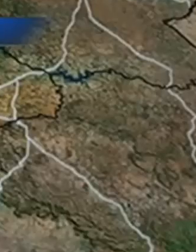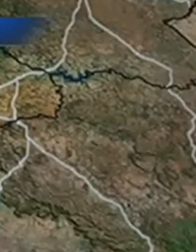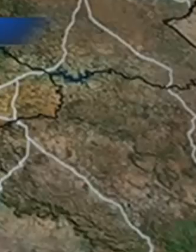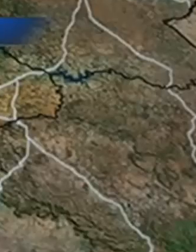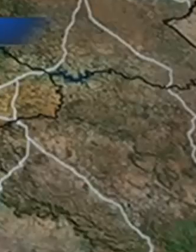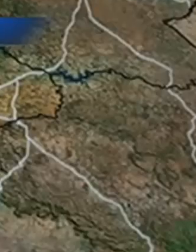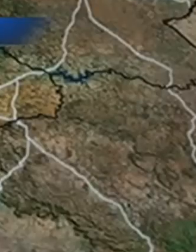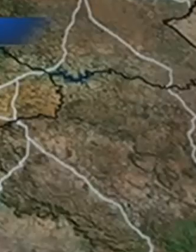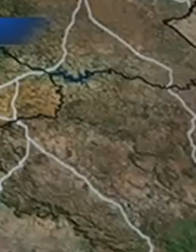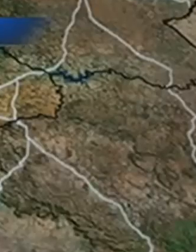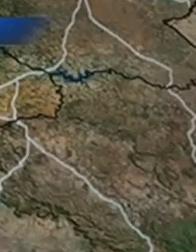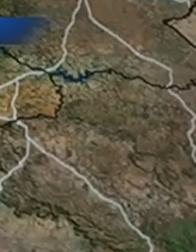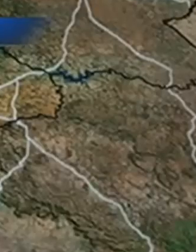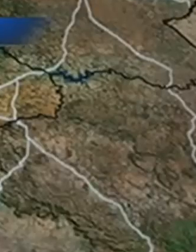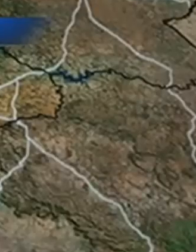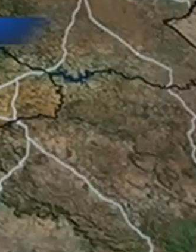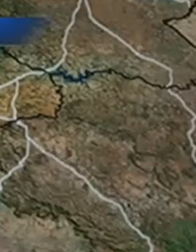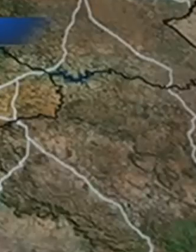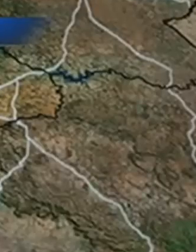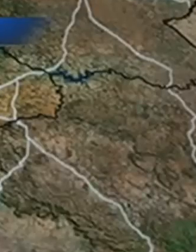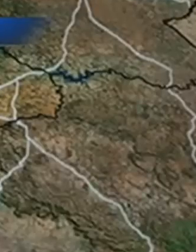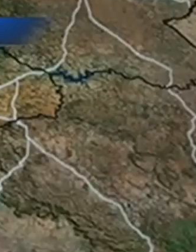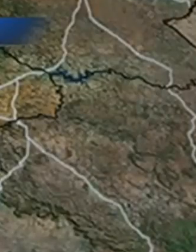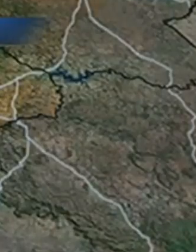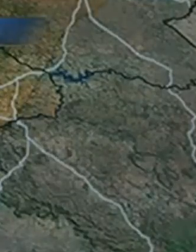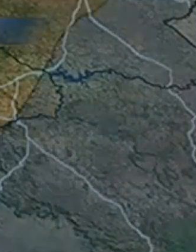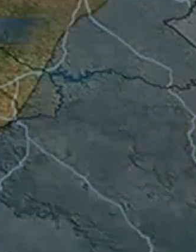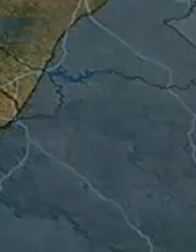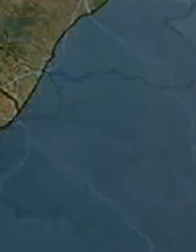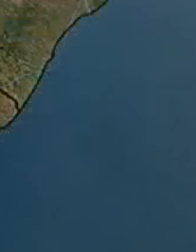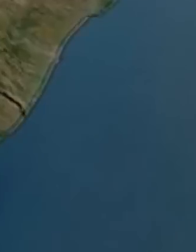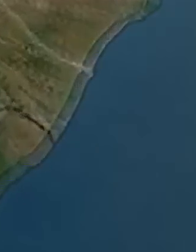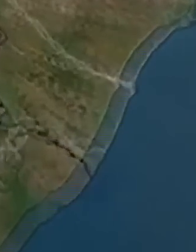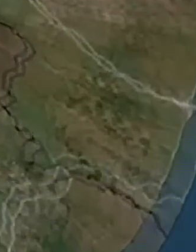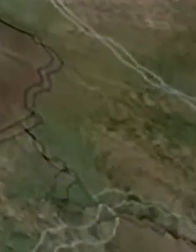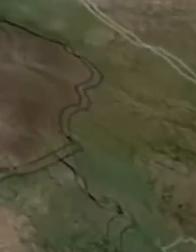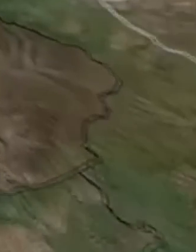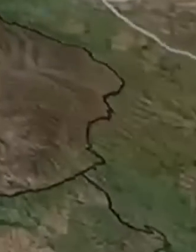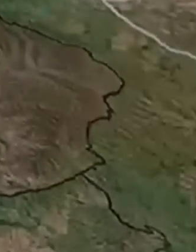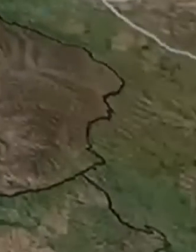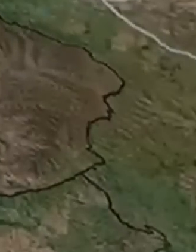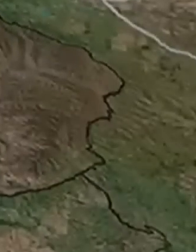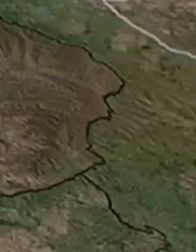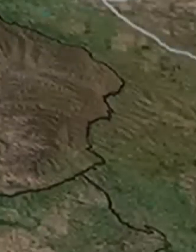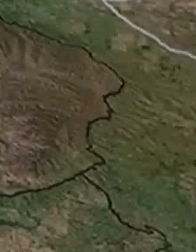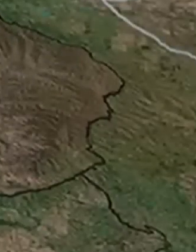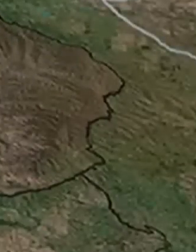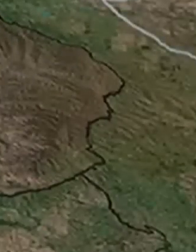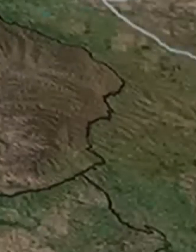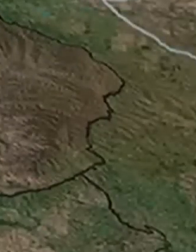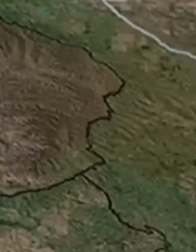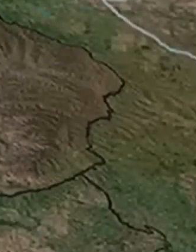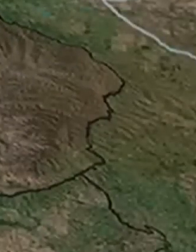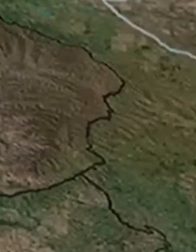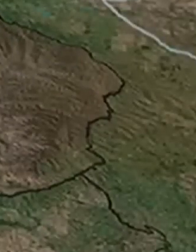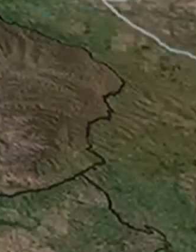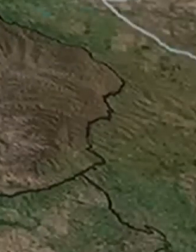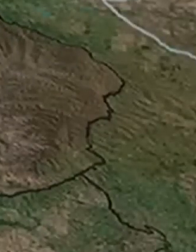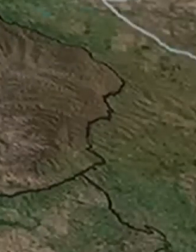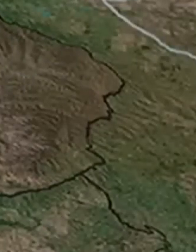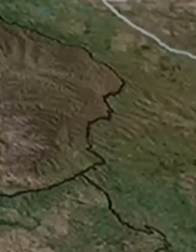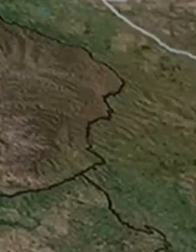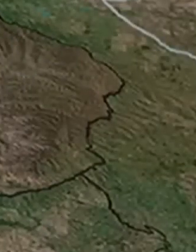Upington 33 go tsena bela ka bo Kimberley le ka bo Kuruman 30 ka dikarolong tšeo go laetša e la seruthwane le a fiša la ka moswane a re apareng